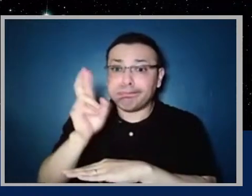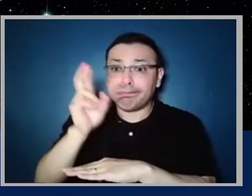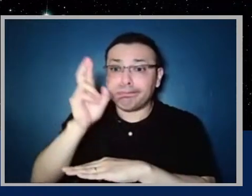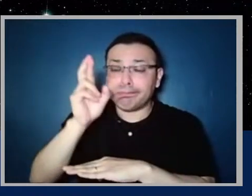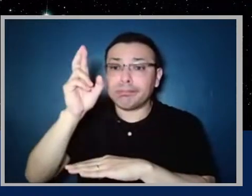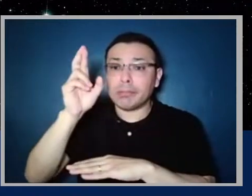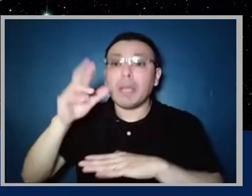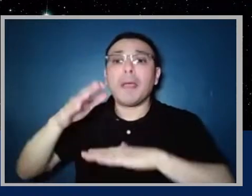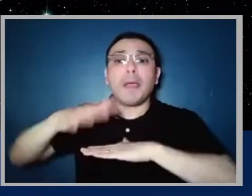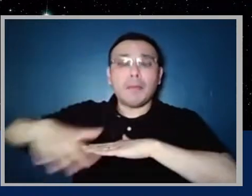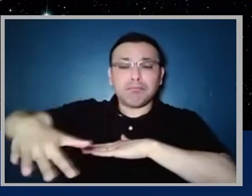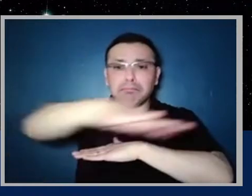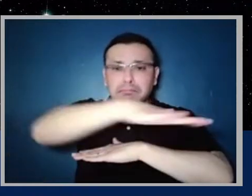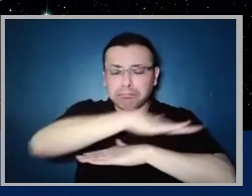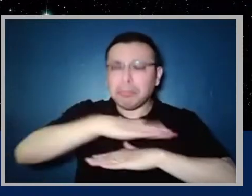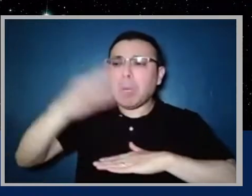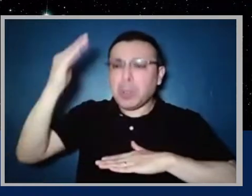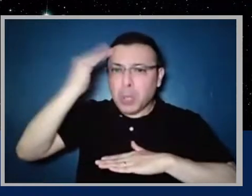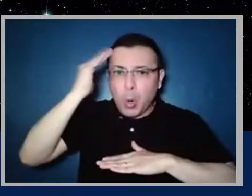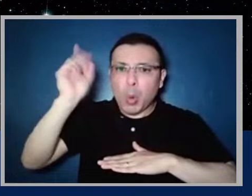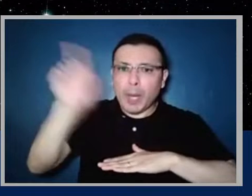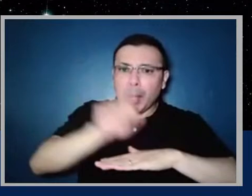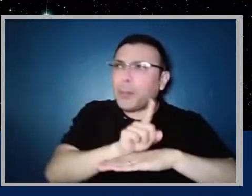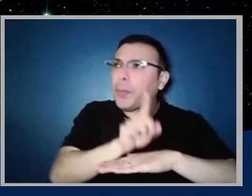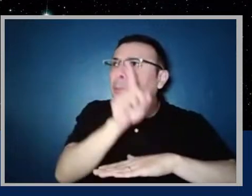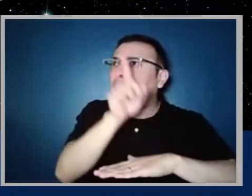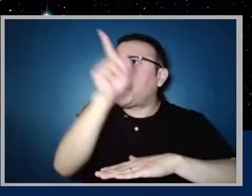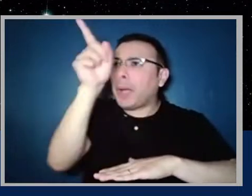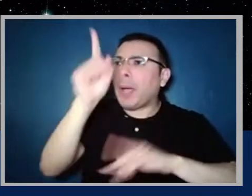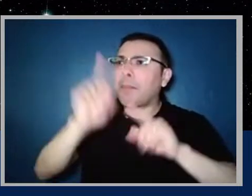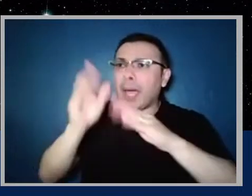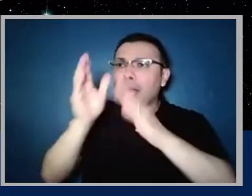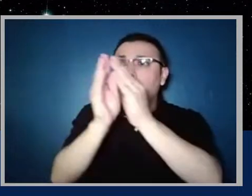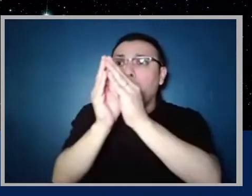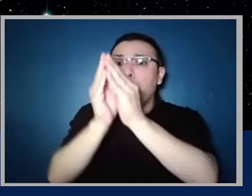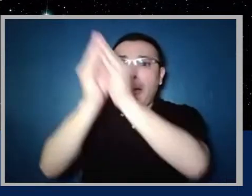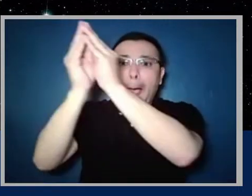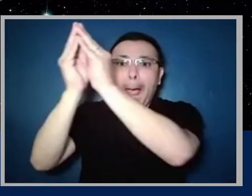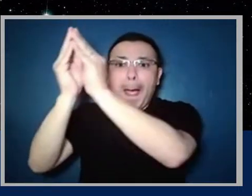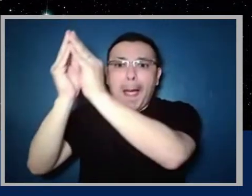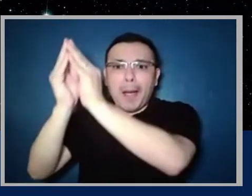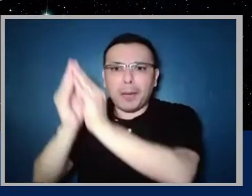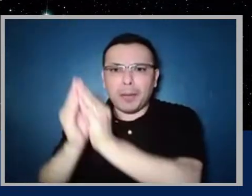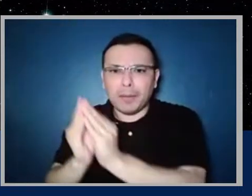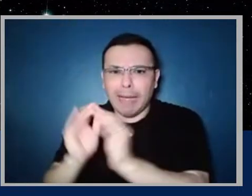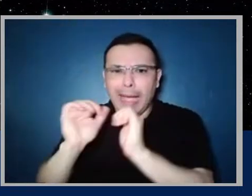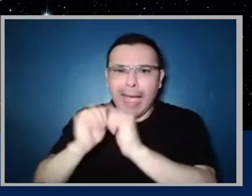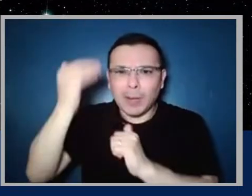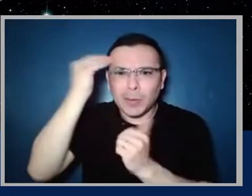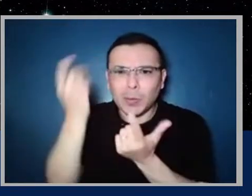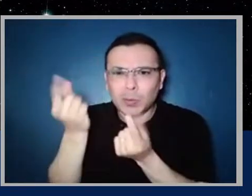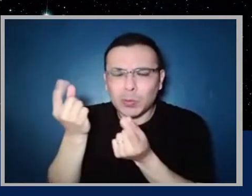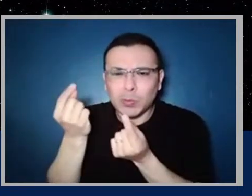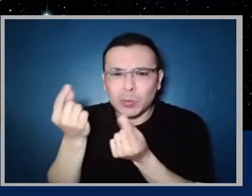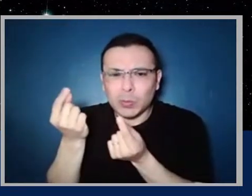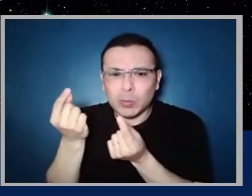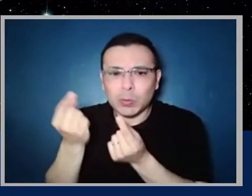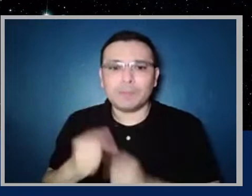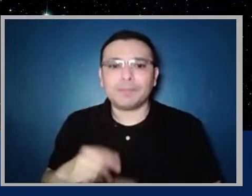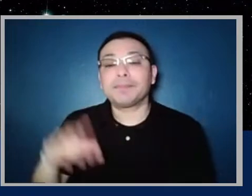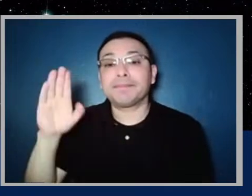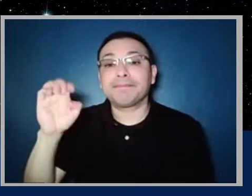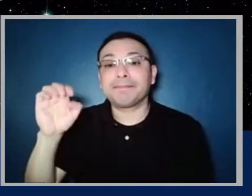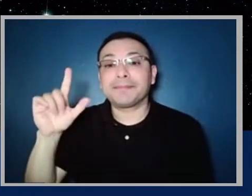understood because we know the trajectory, but where might that capsule come down? How do y'all prepare for that? And Sam, you actually worked on the Mobile Launch